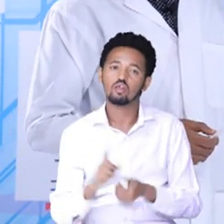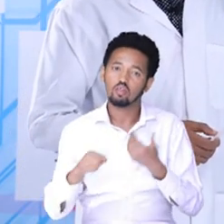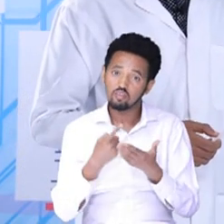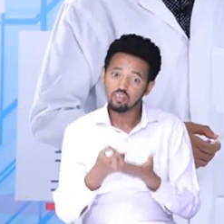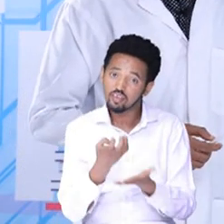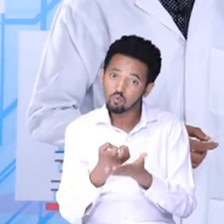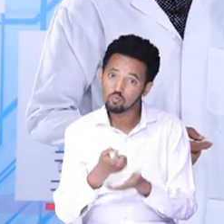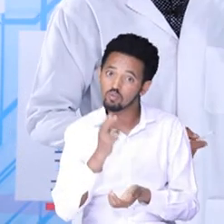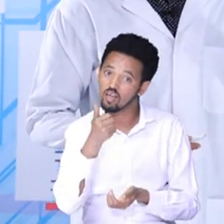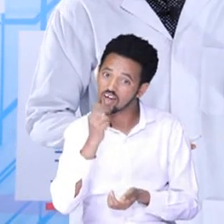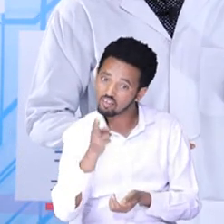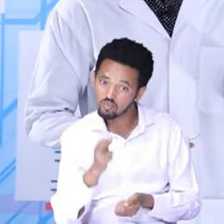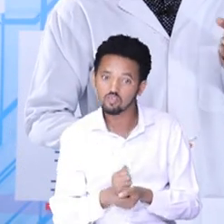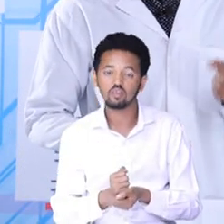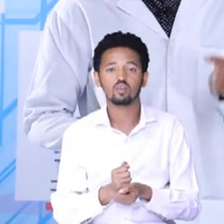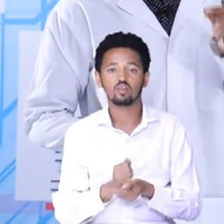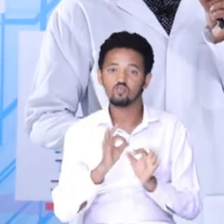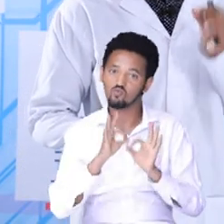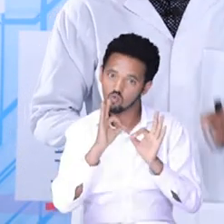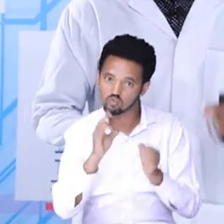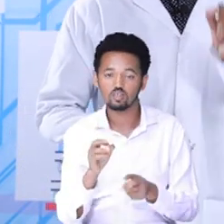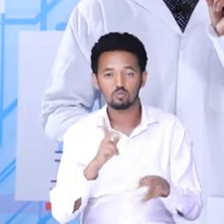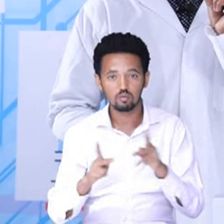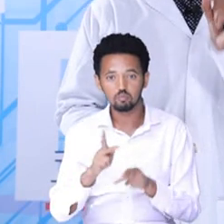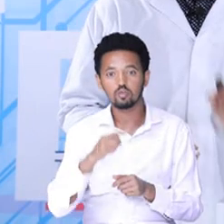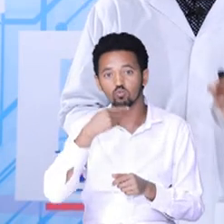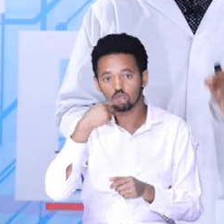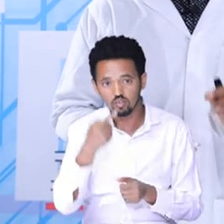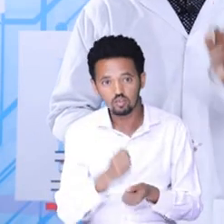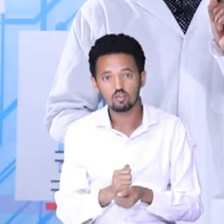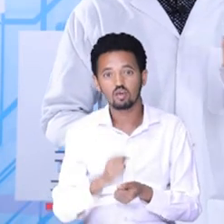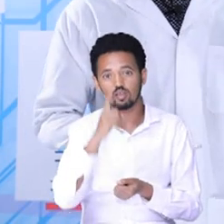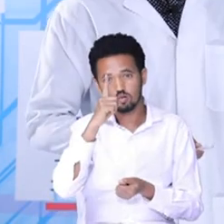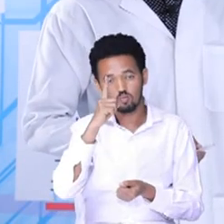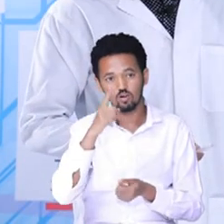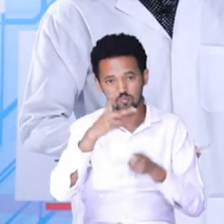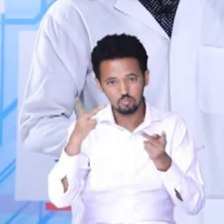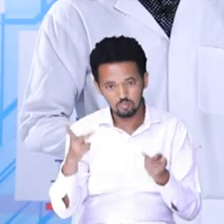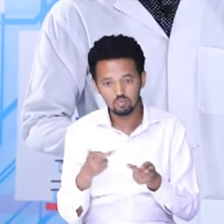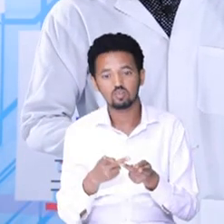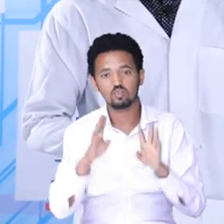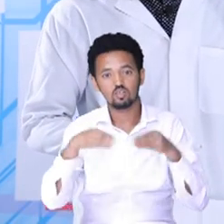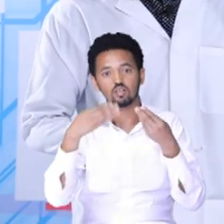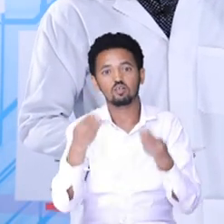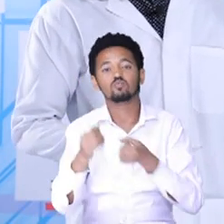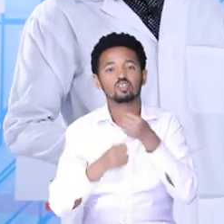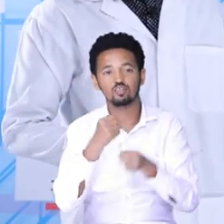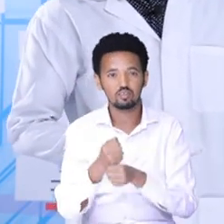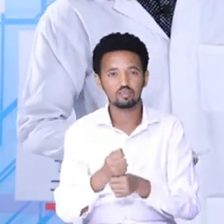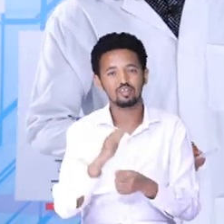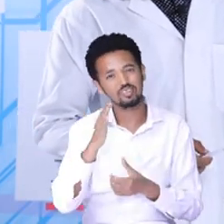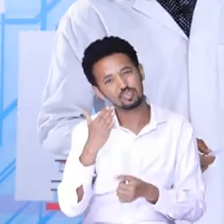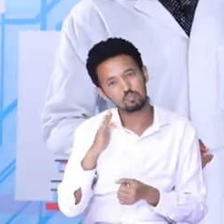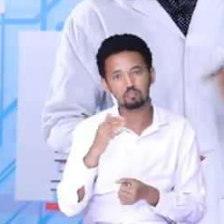This economic activity enforces the people to stay at one place at least for a given years, at